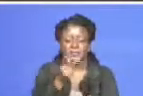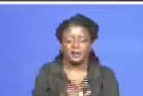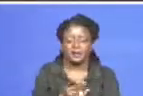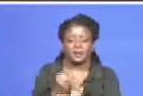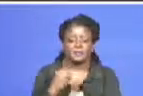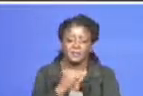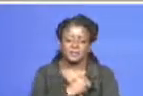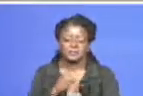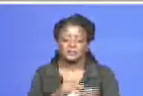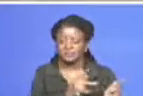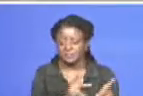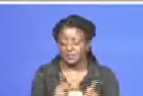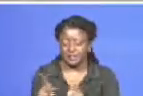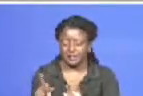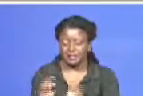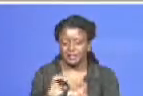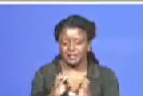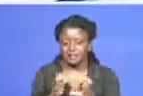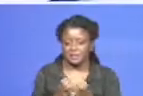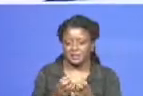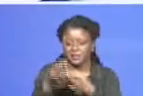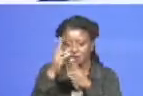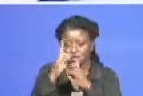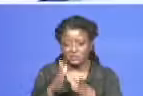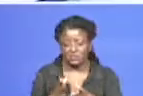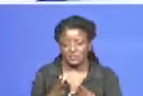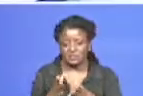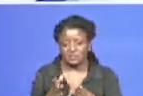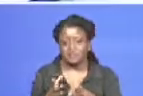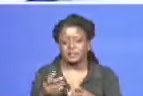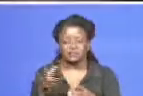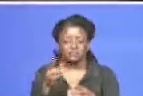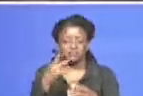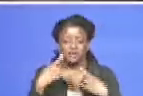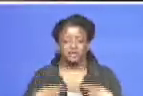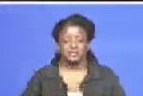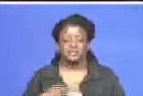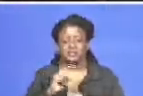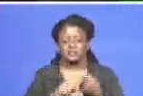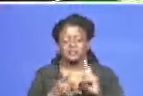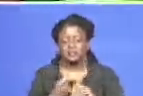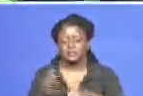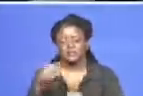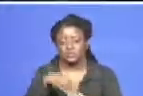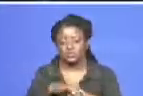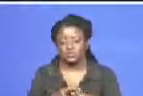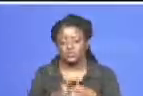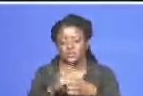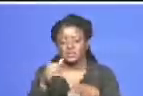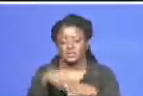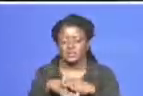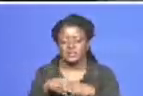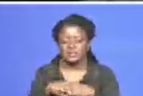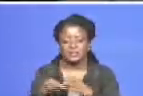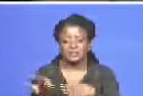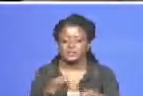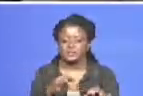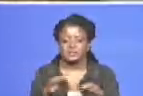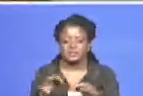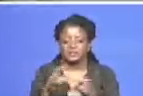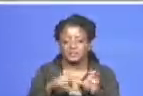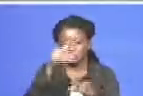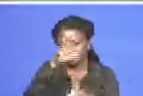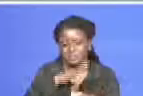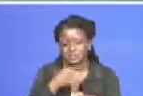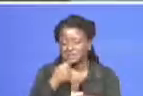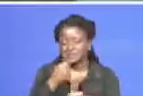committee, honorees, and dozens of Fox Hill residents and friends joined in the festivities. Chairman of the Planning Committee, Clinton Pierce, says